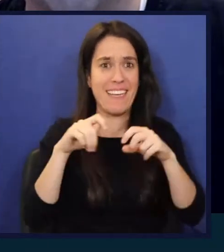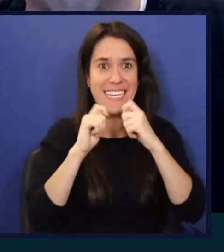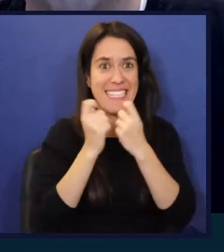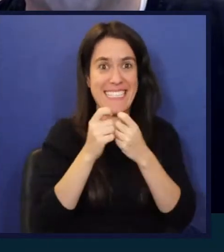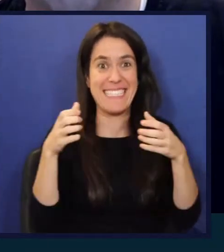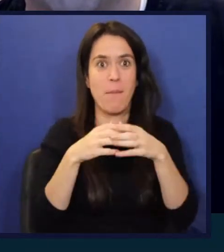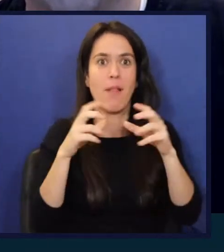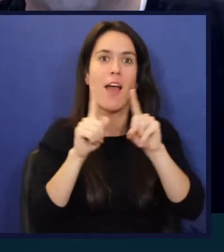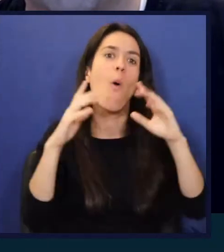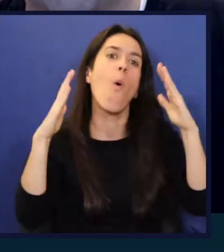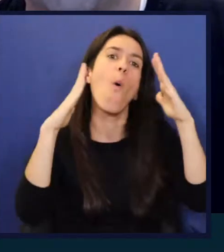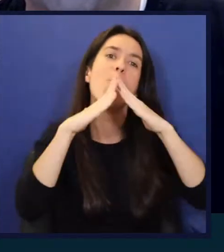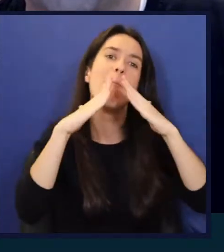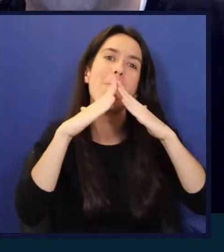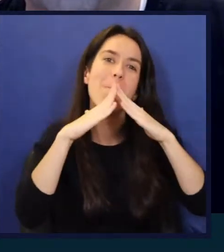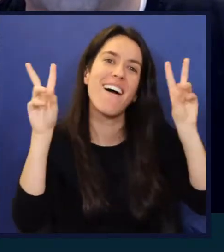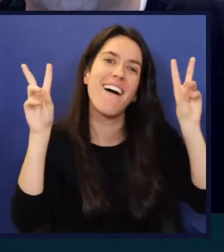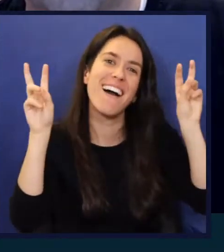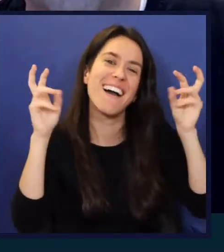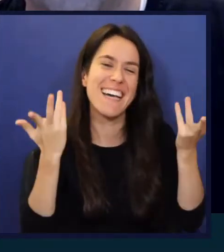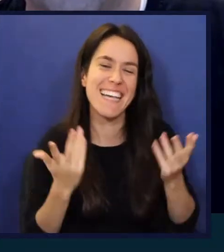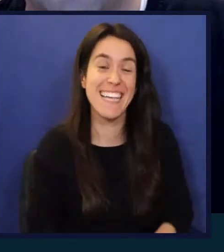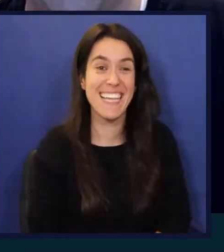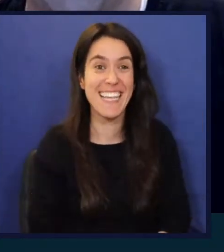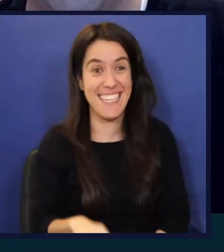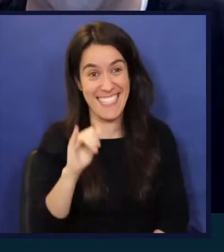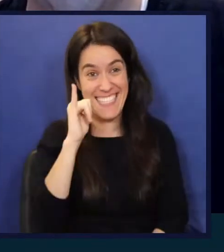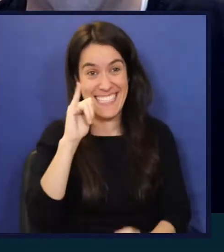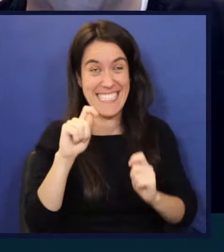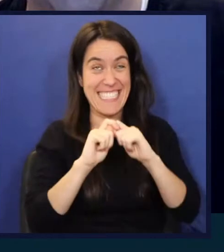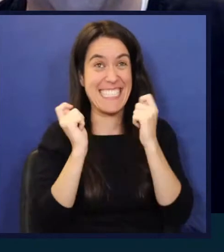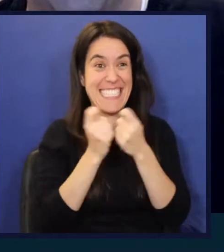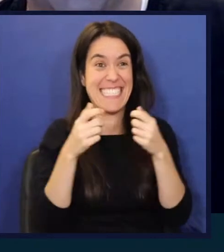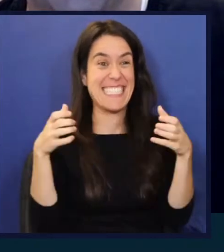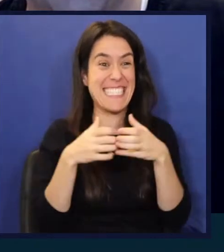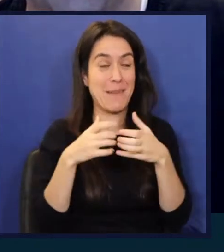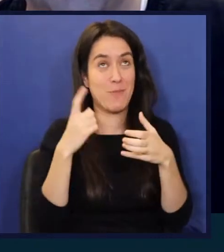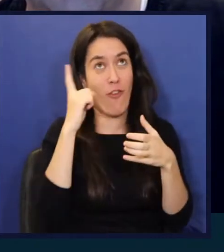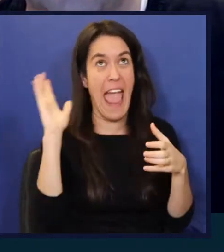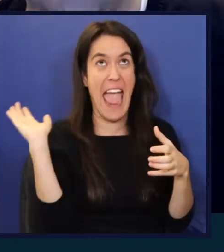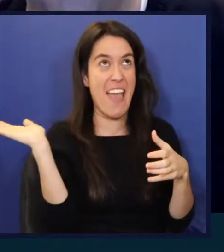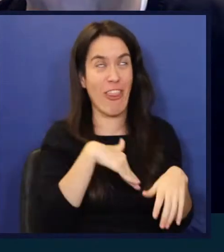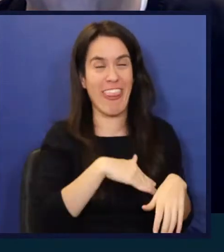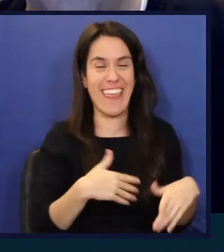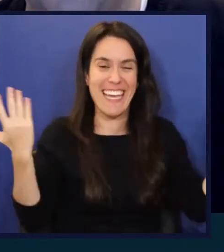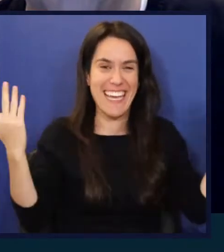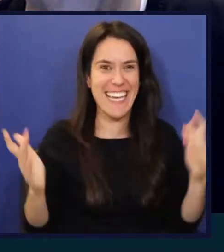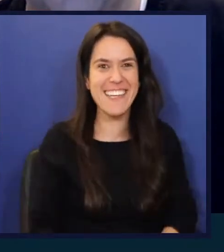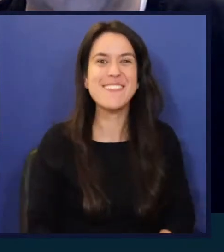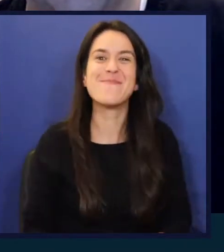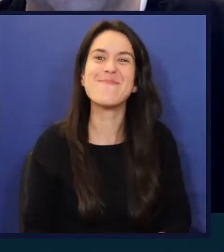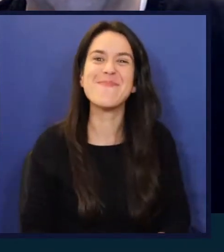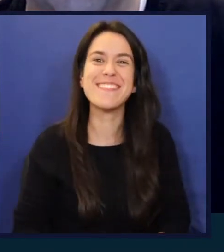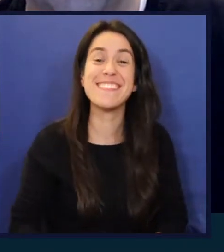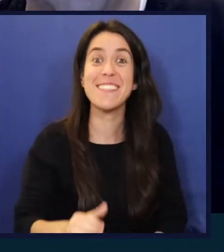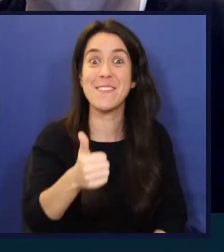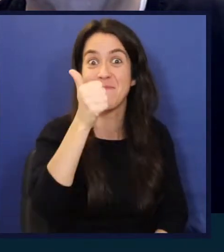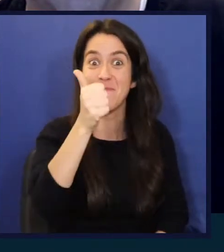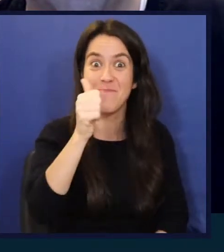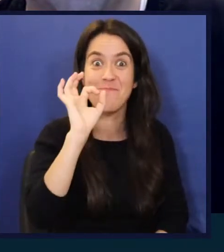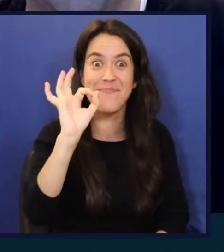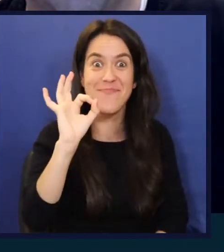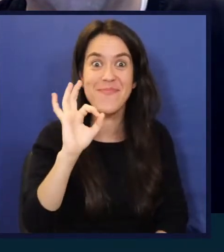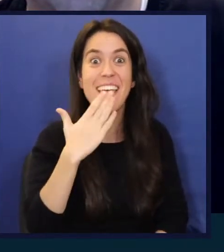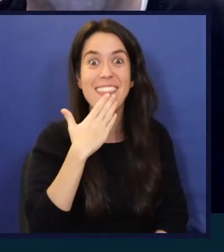is. Yeah, Teams for everything. Yeah, definitely. Yeah. Very cool. Well,